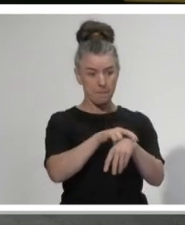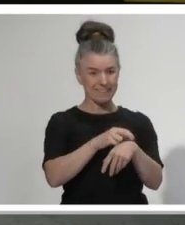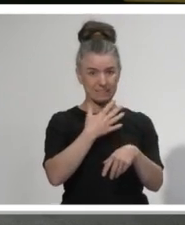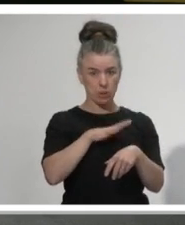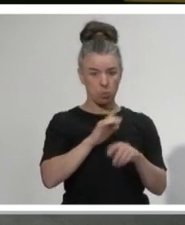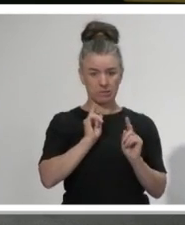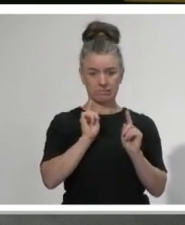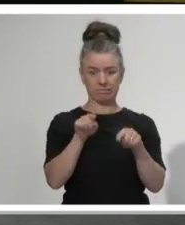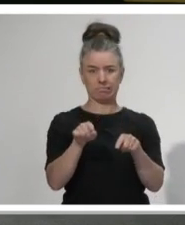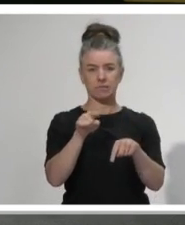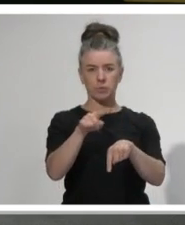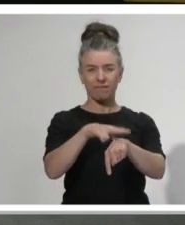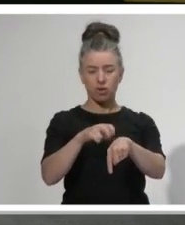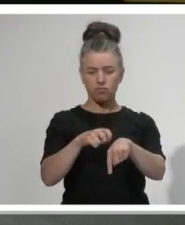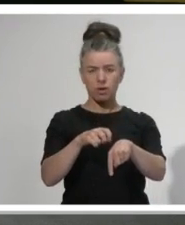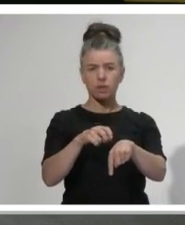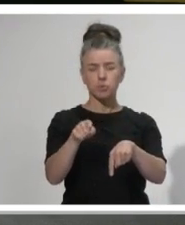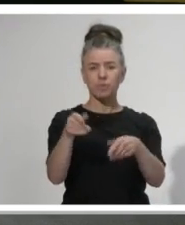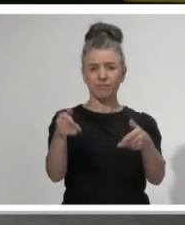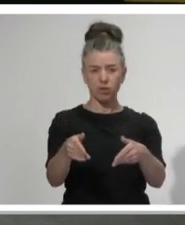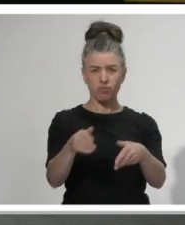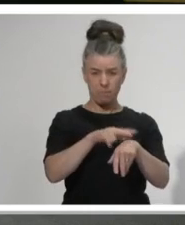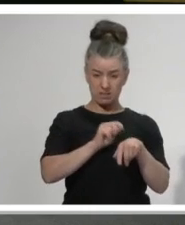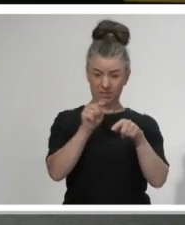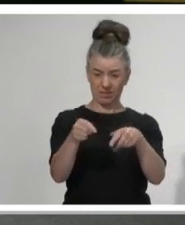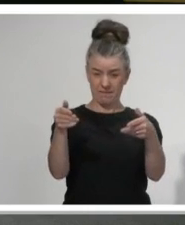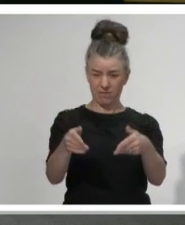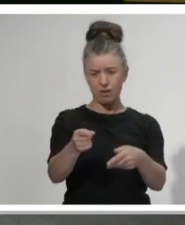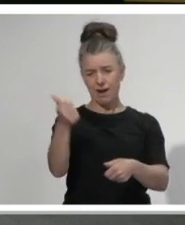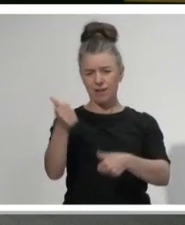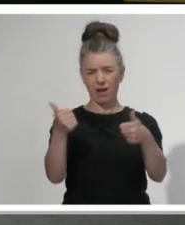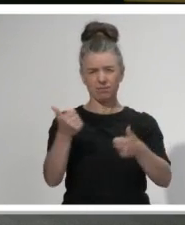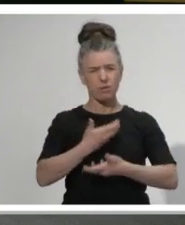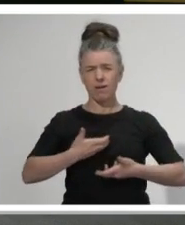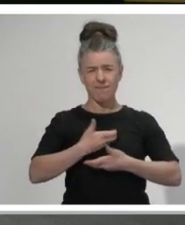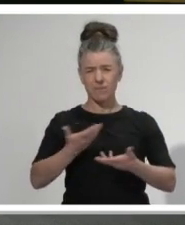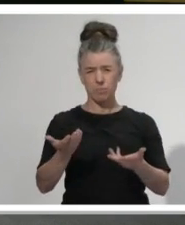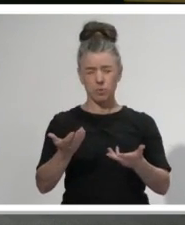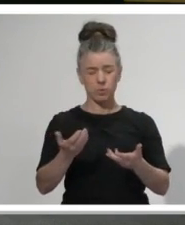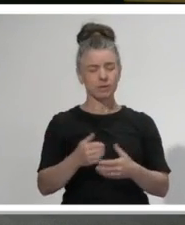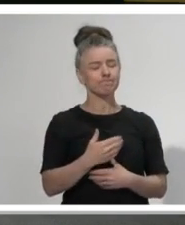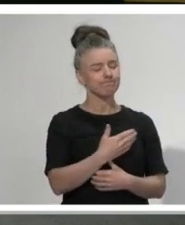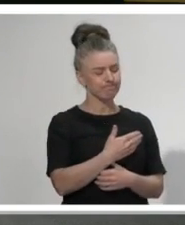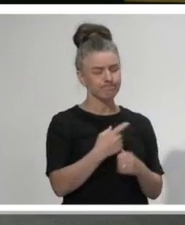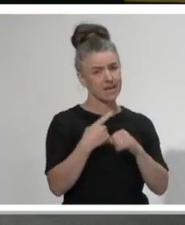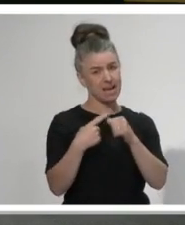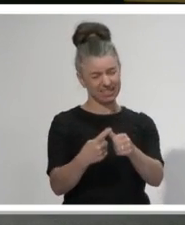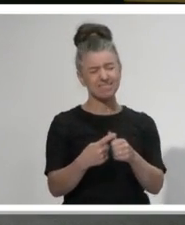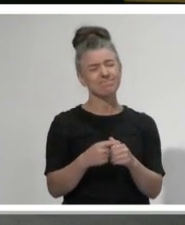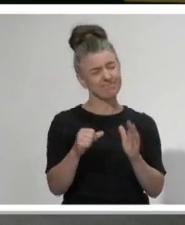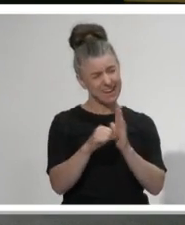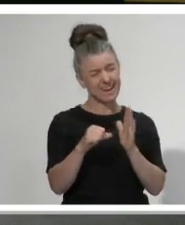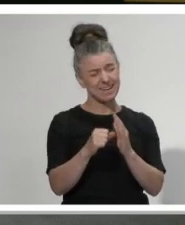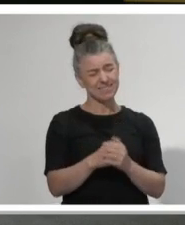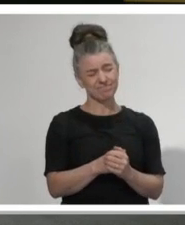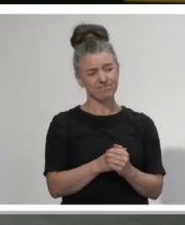police a tangi? Look, I think everybody will understand just how difficult this issue is. For all of us, we're going to have people in our lives